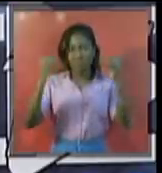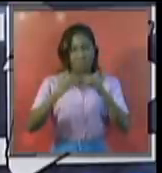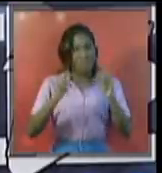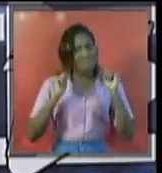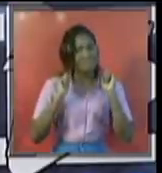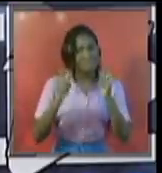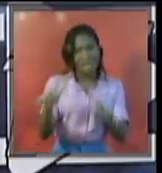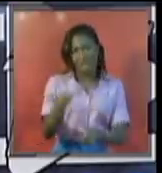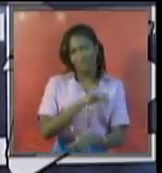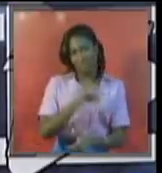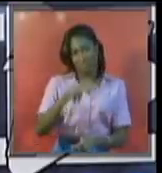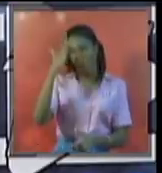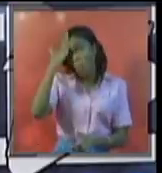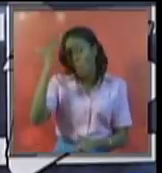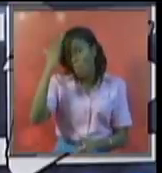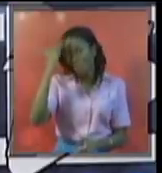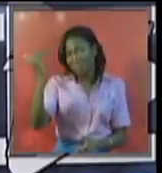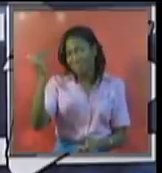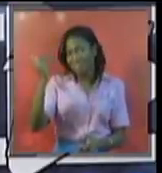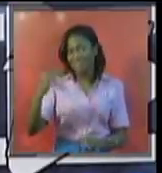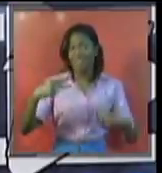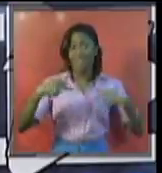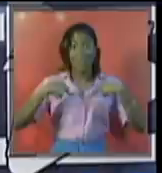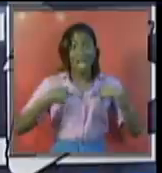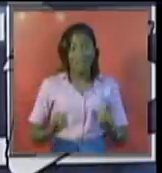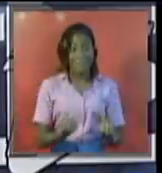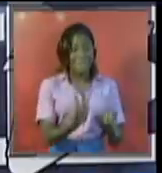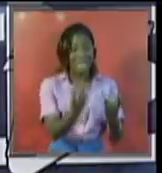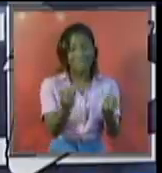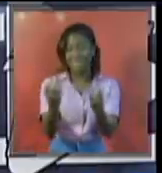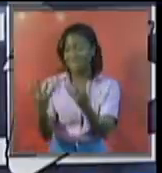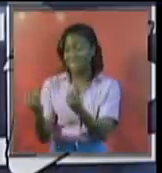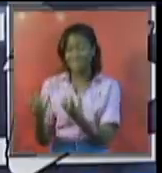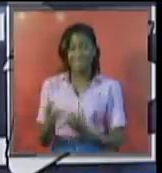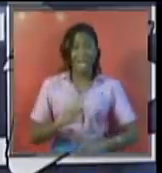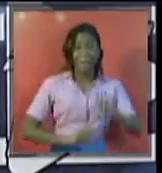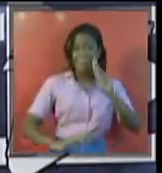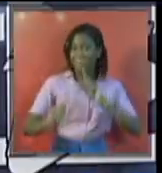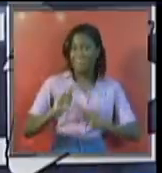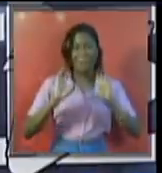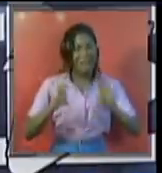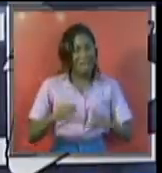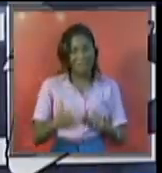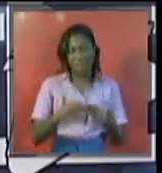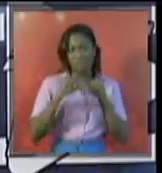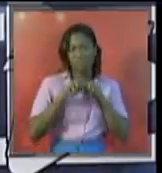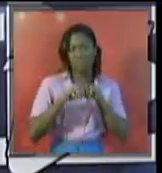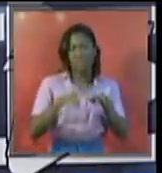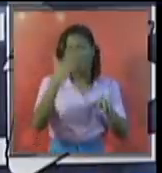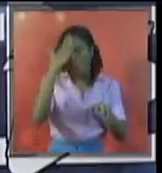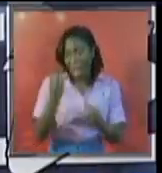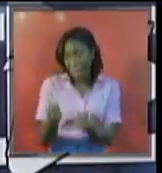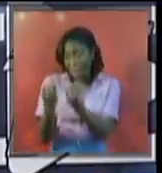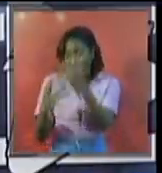also increases because you have an almost unlimited number of susceptible people. That increase and